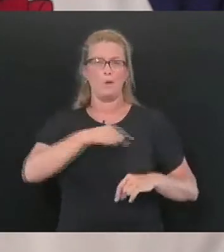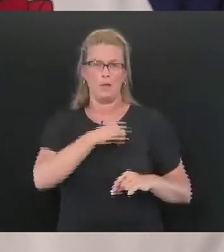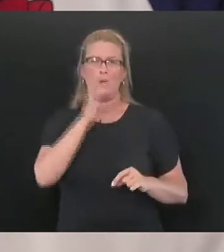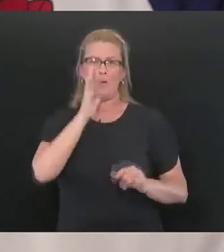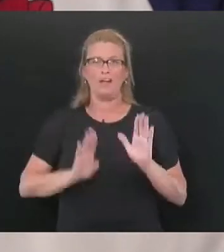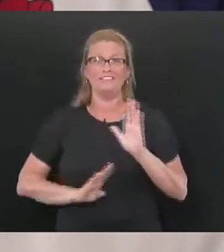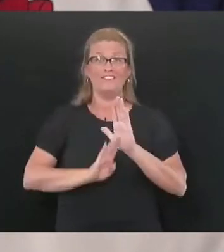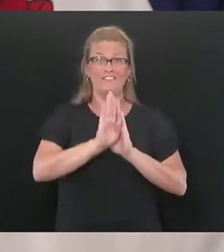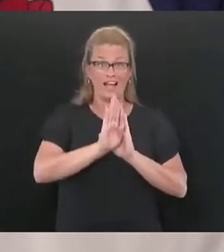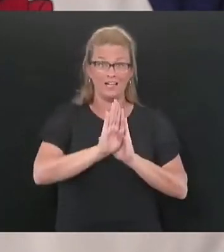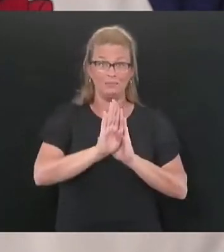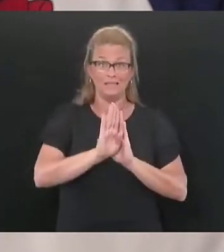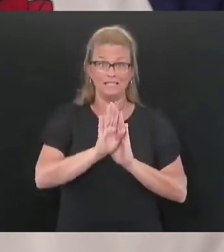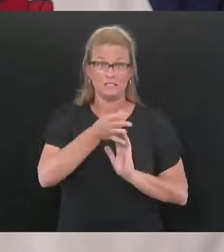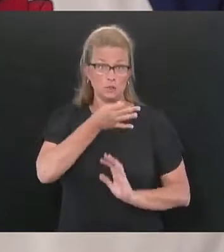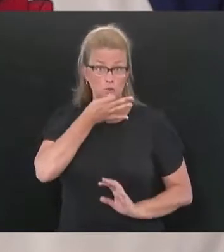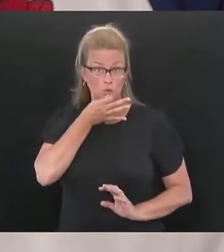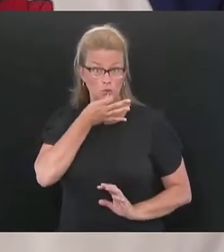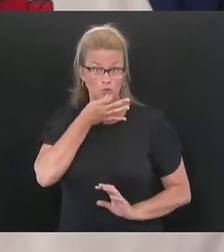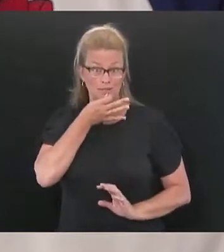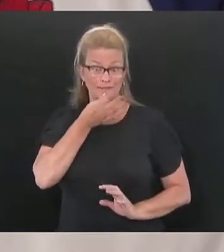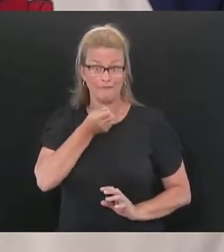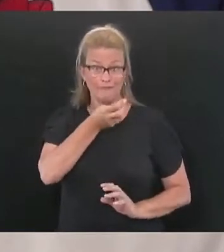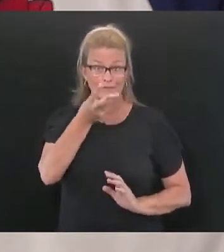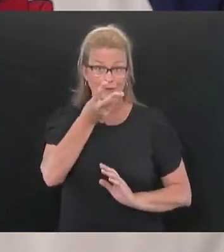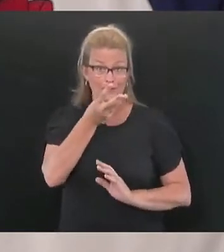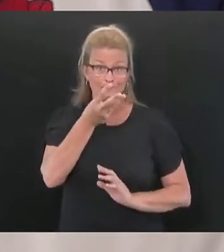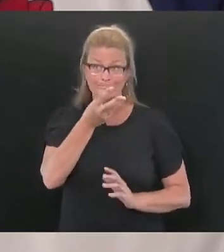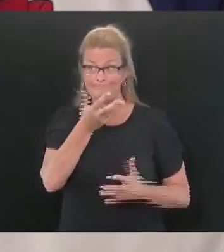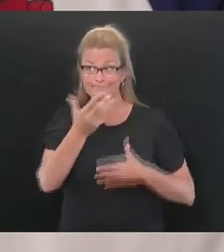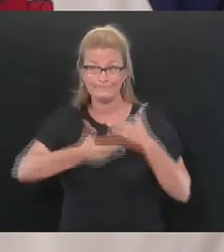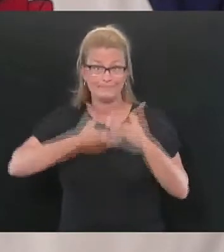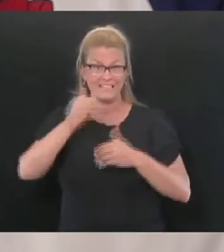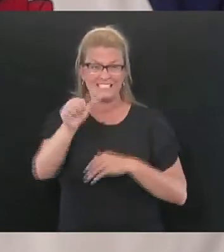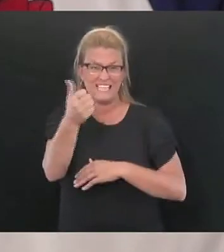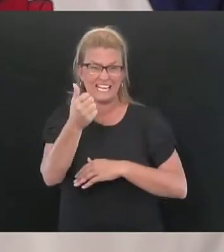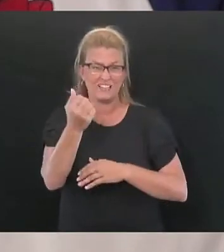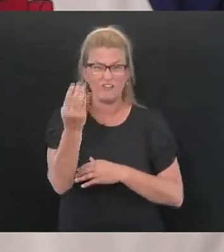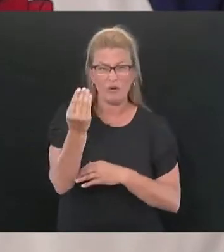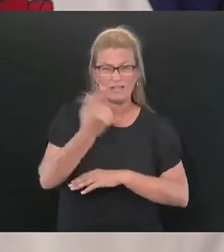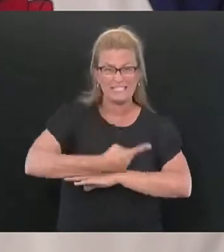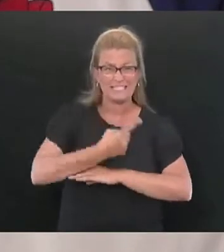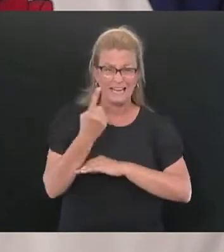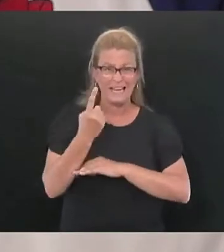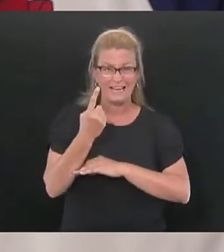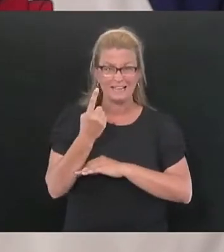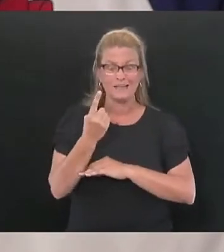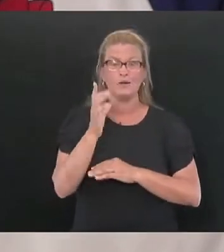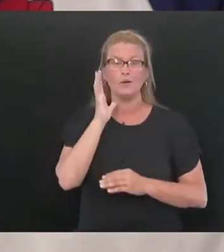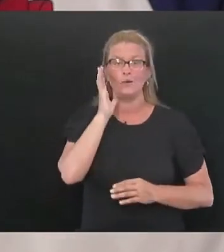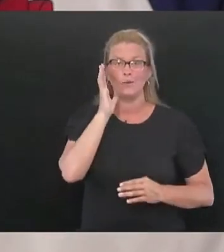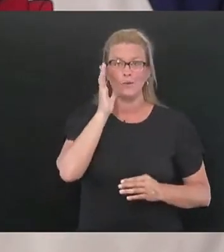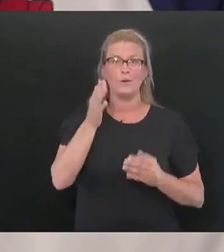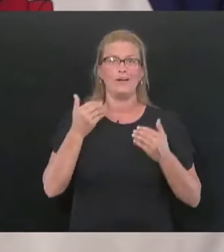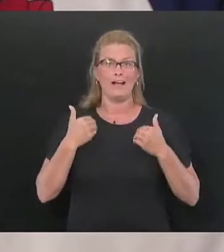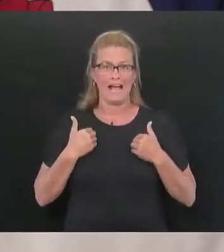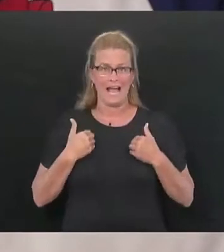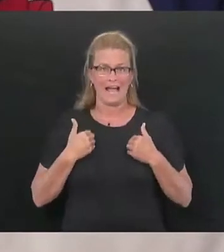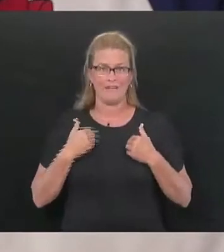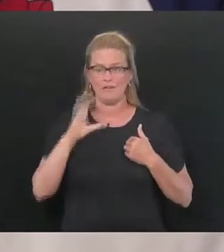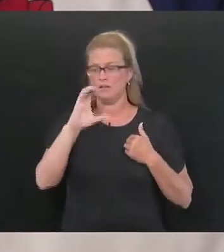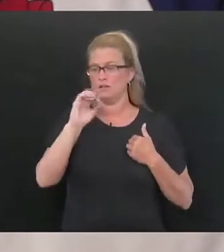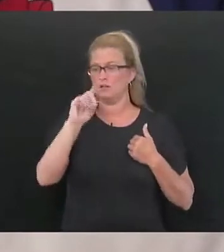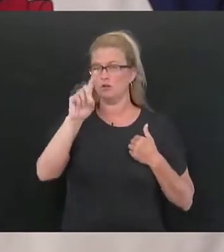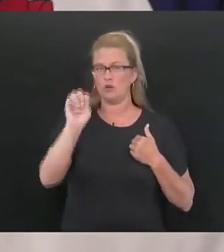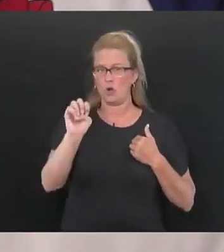in the near days, and somewhere in the 10 to 14 day number, we will develop a code